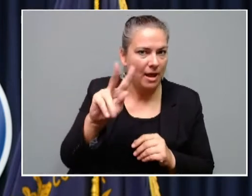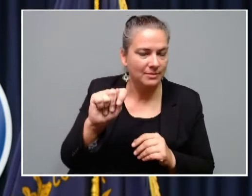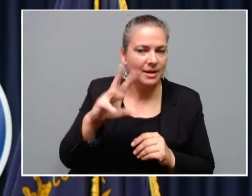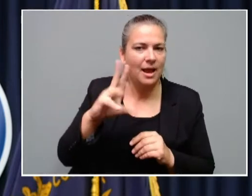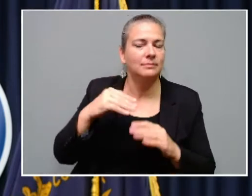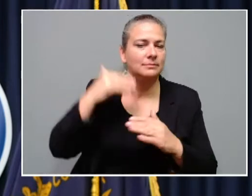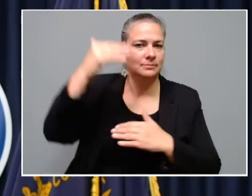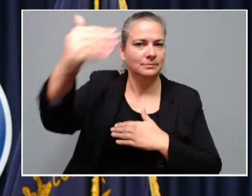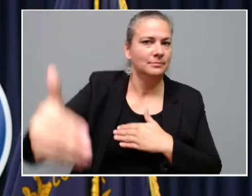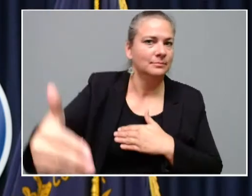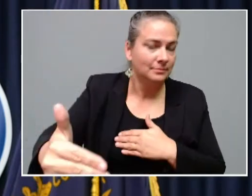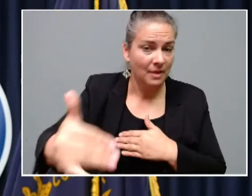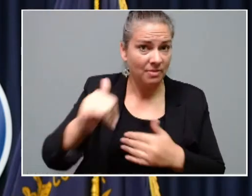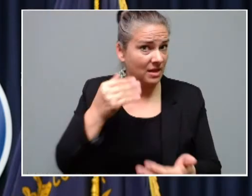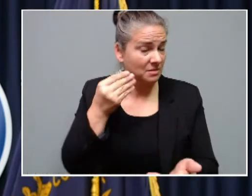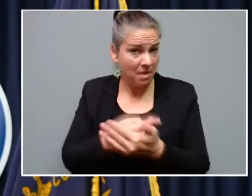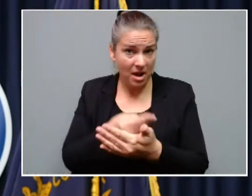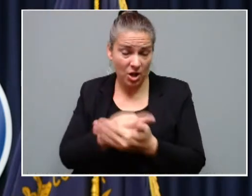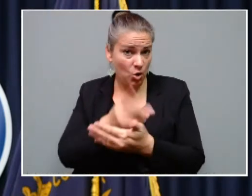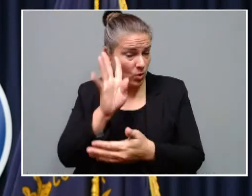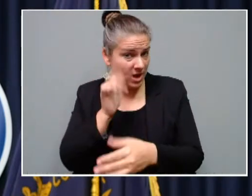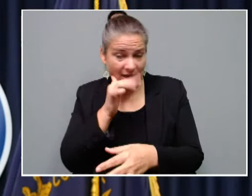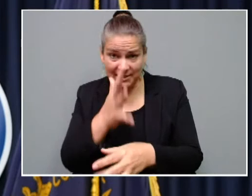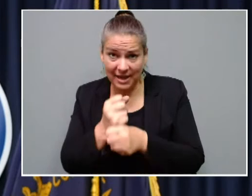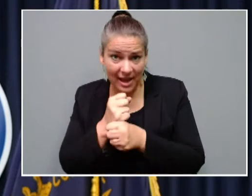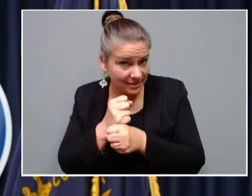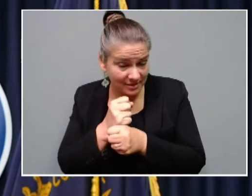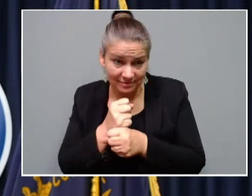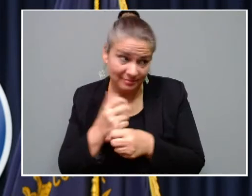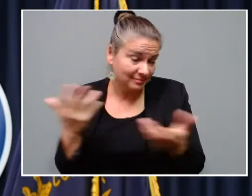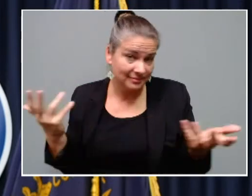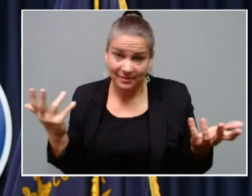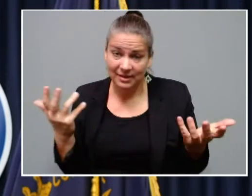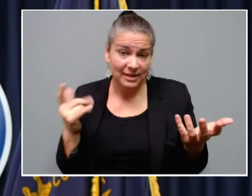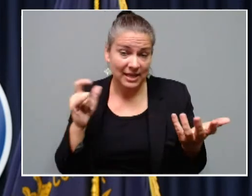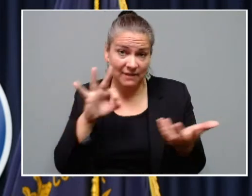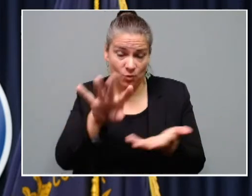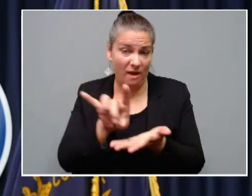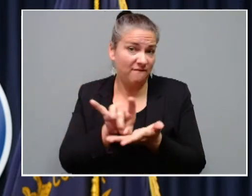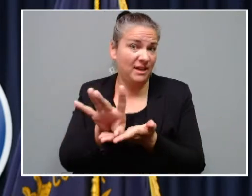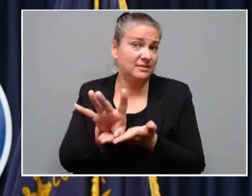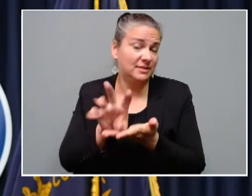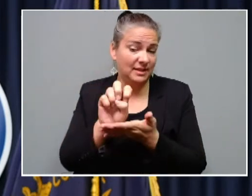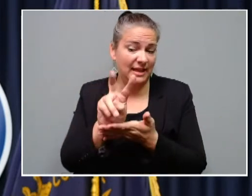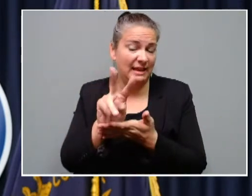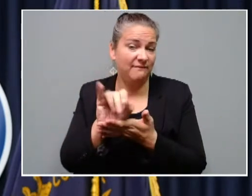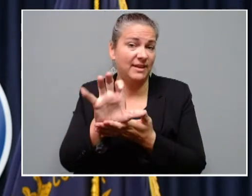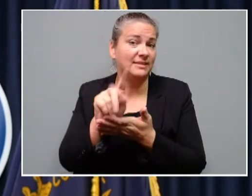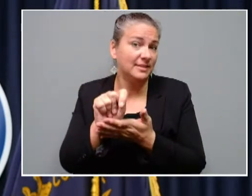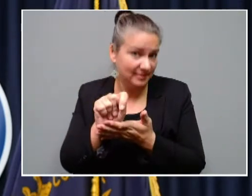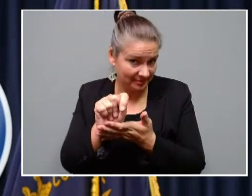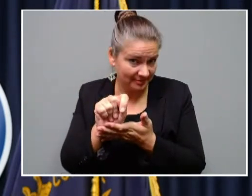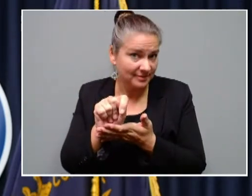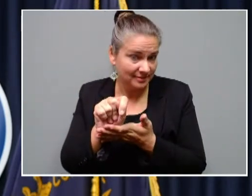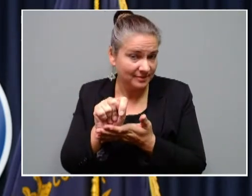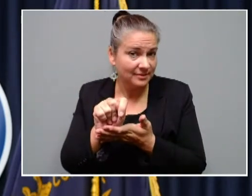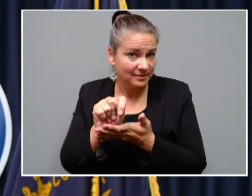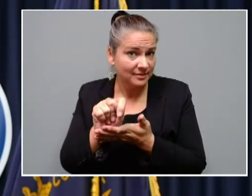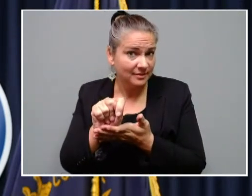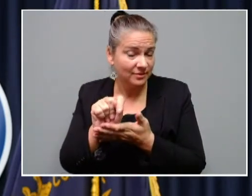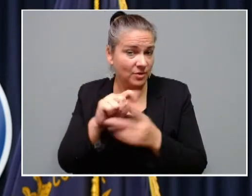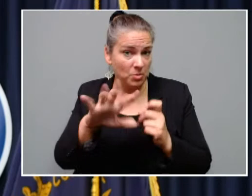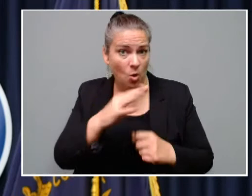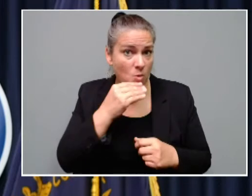are dollars you would not get by simply evicting a tenant. So if